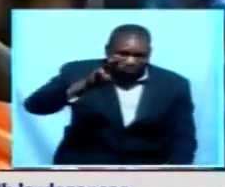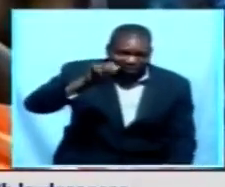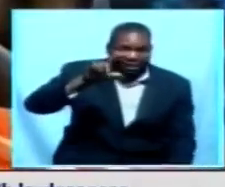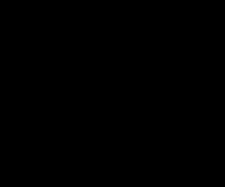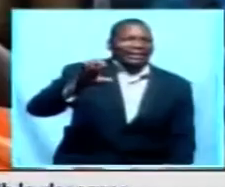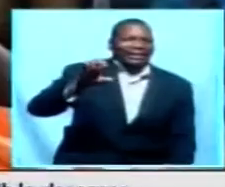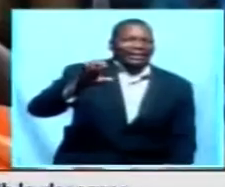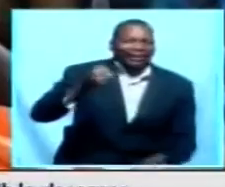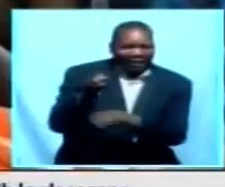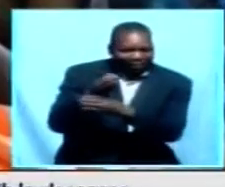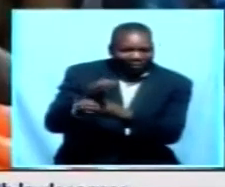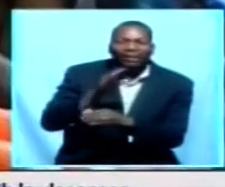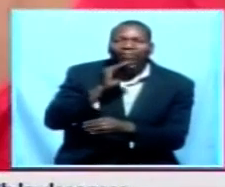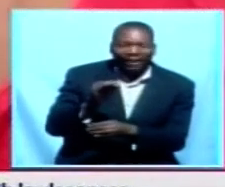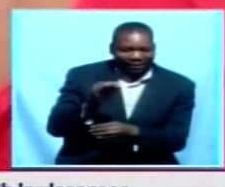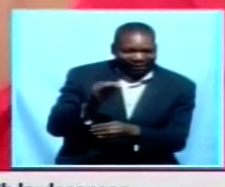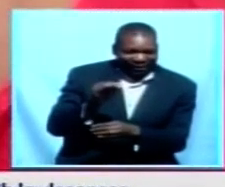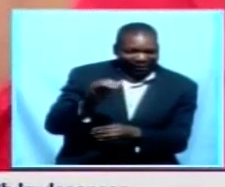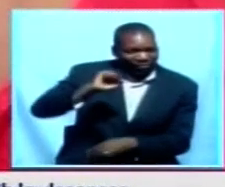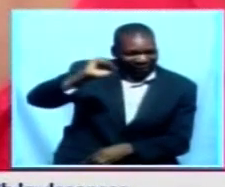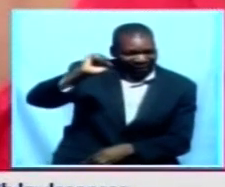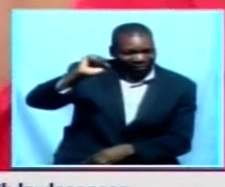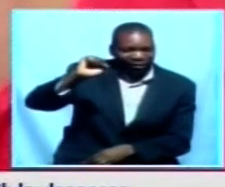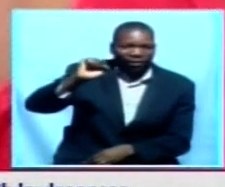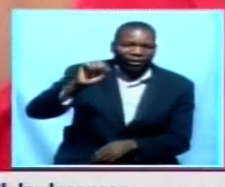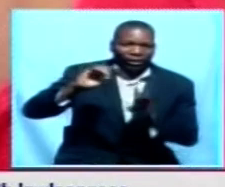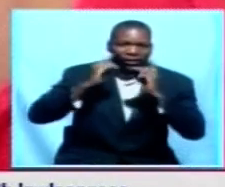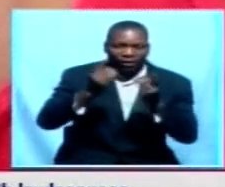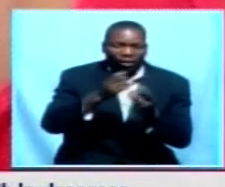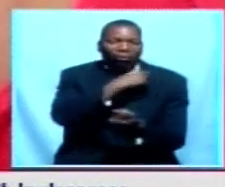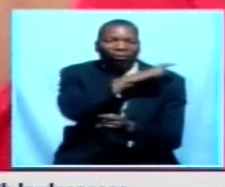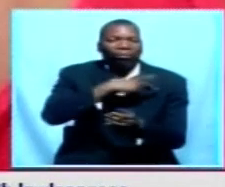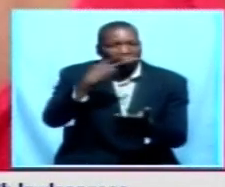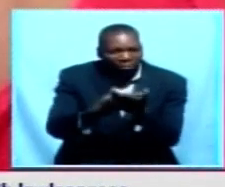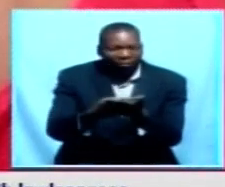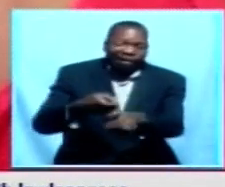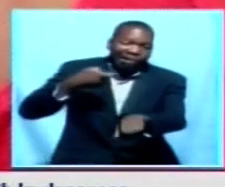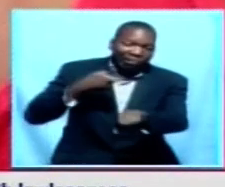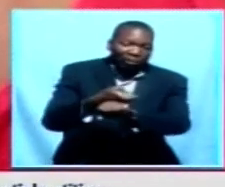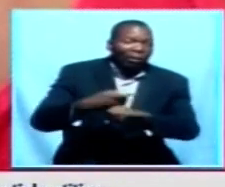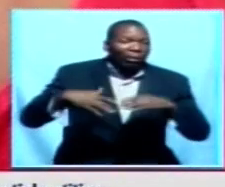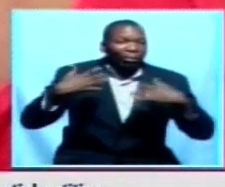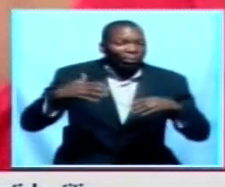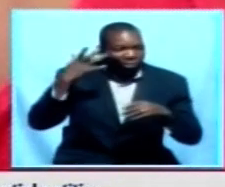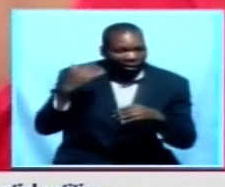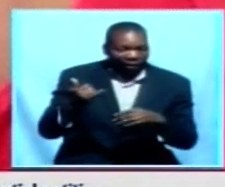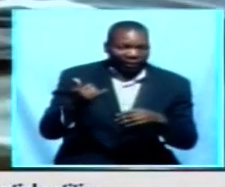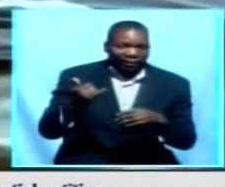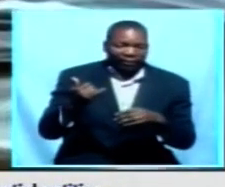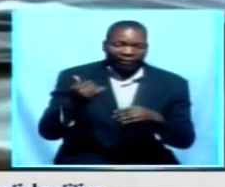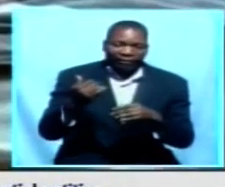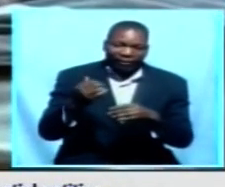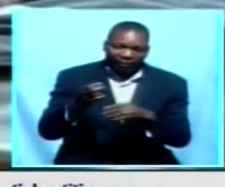PF official currently nursing multiple wounds at Namwala District Hospital, sustained after being stabbed with a fishing